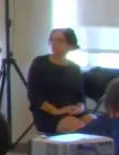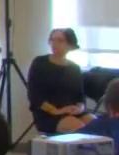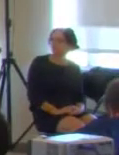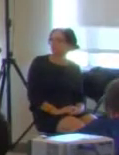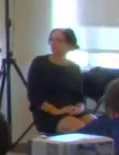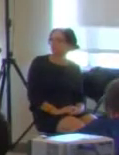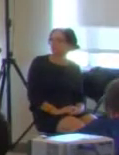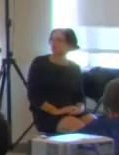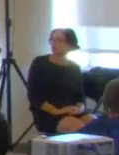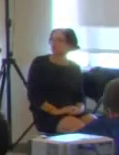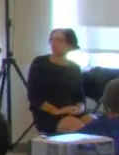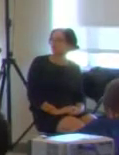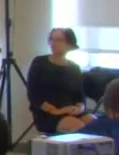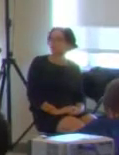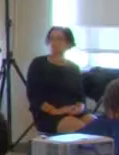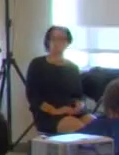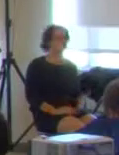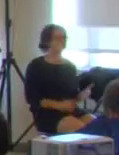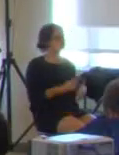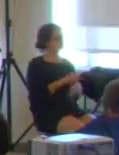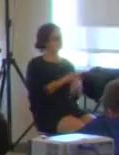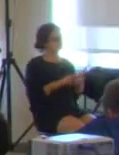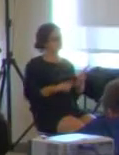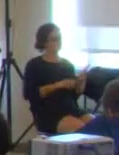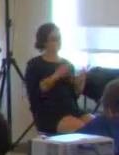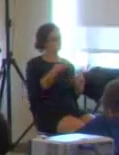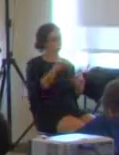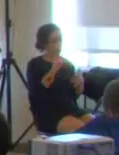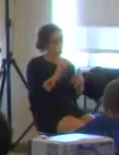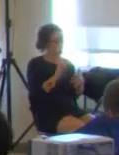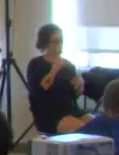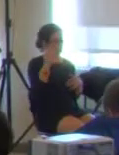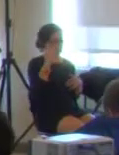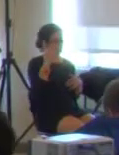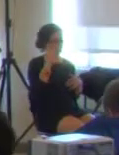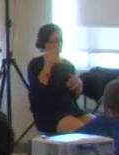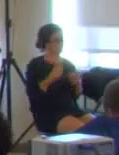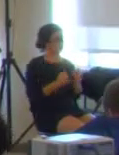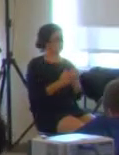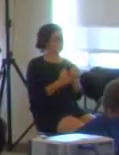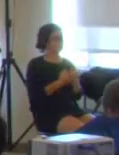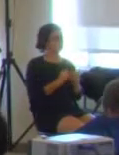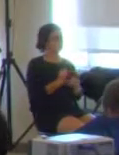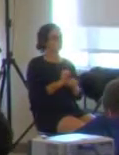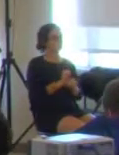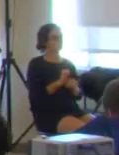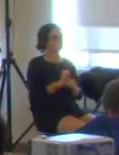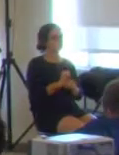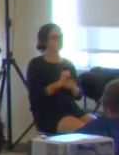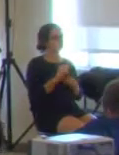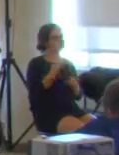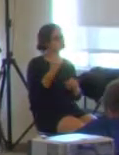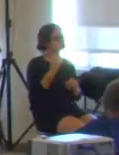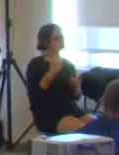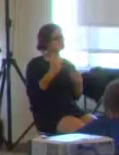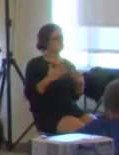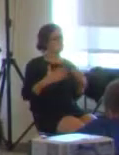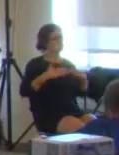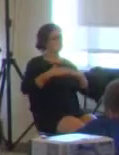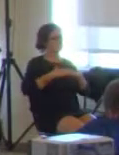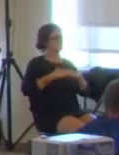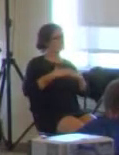supportive employment. I think one of the things that becomes very striking is that there's a lot of overlap between the core principles of